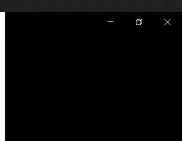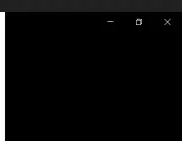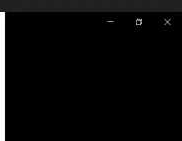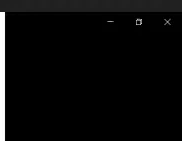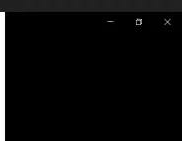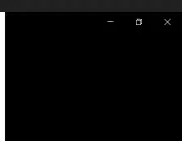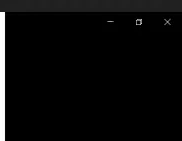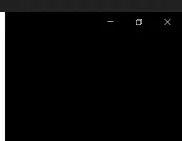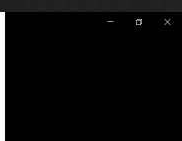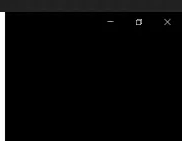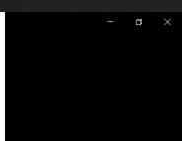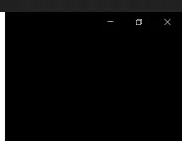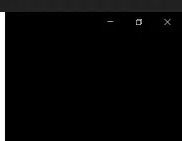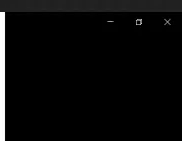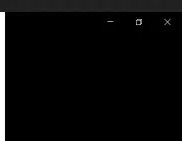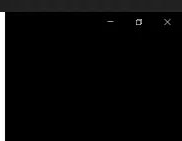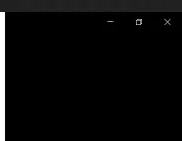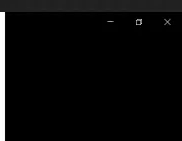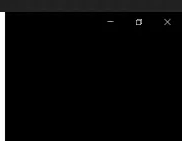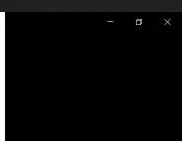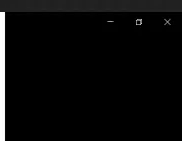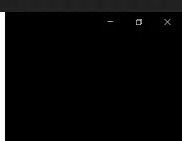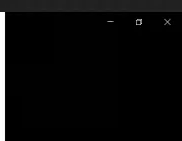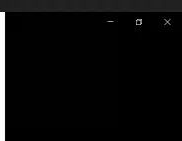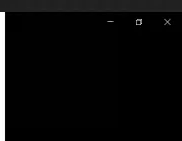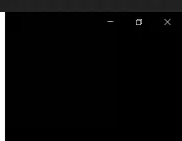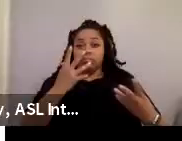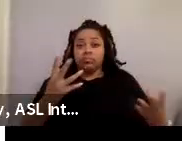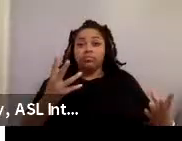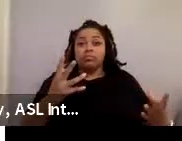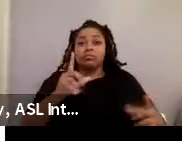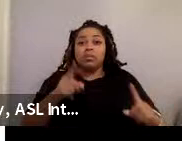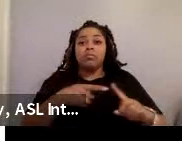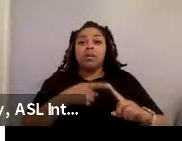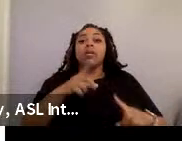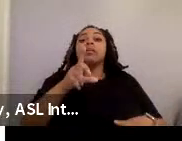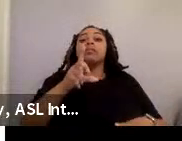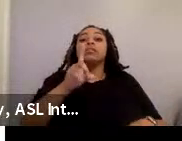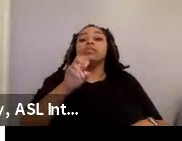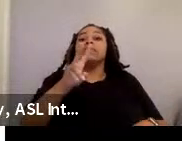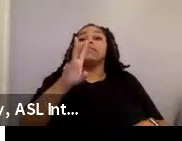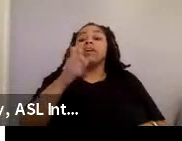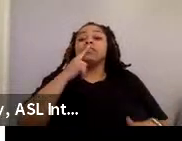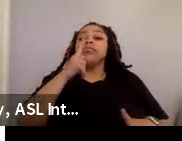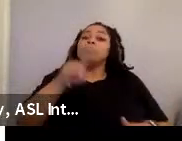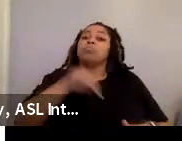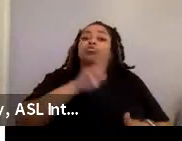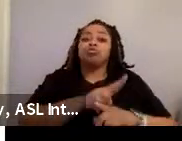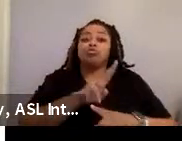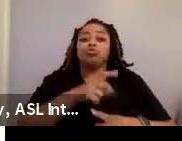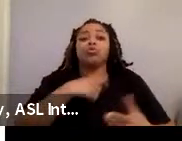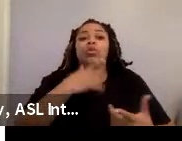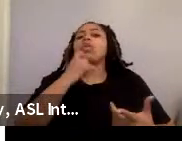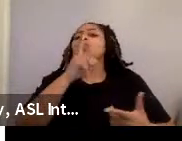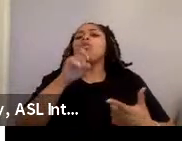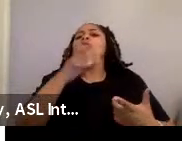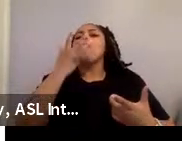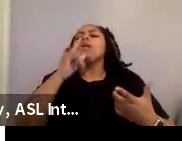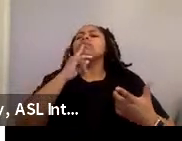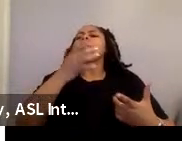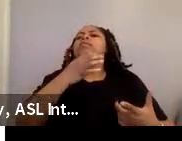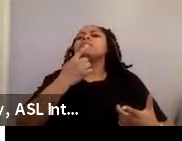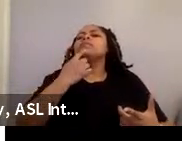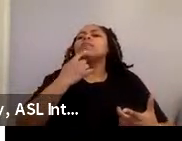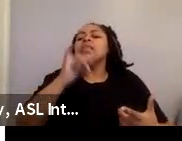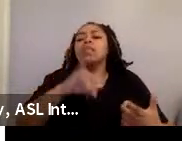So one more thing I want to say about the devices for personal use. We get a question about, well, why is that even mentioned? Devices